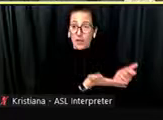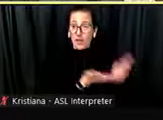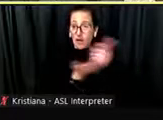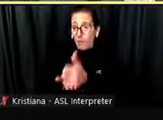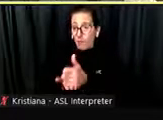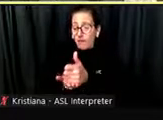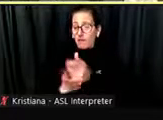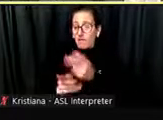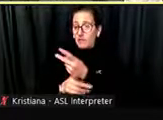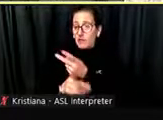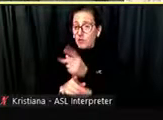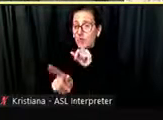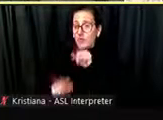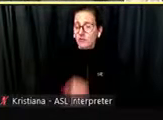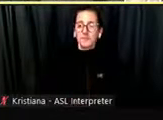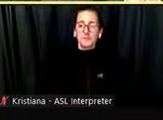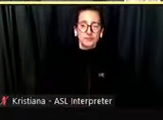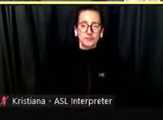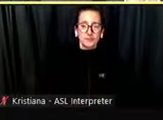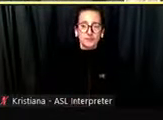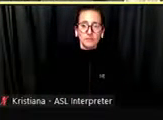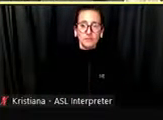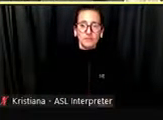Okay, well, we can